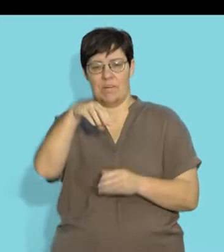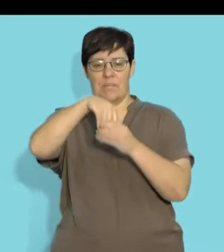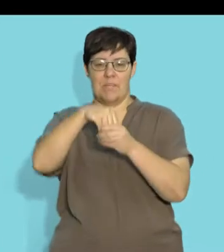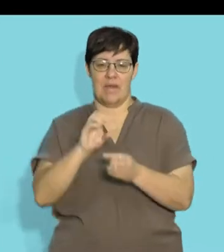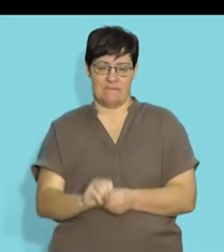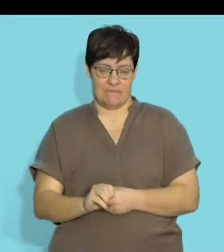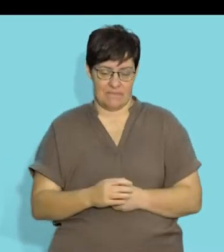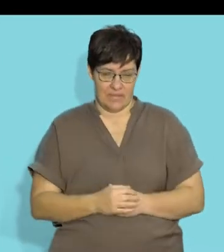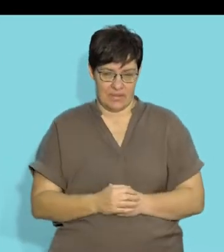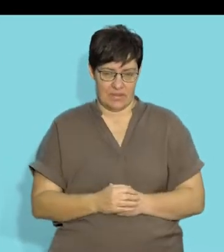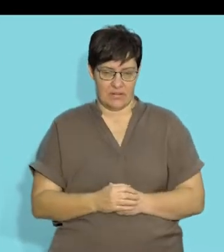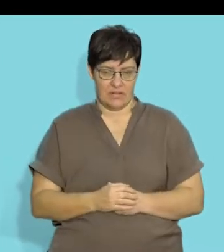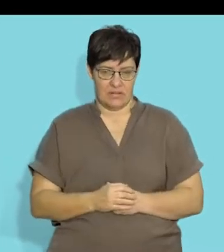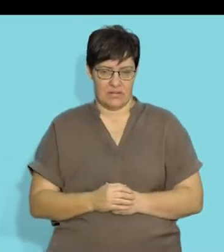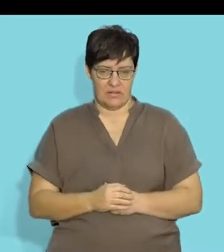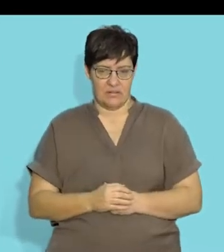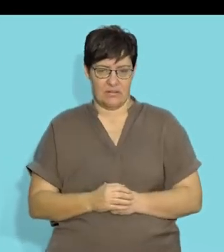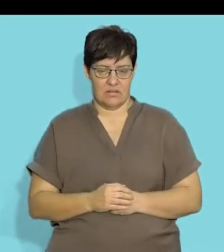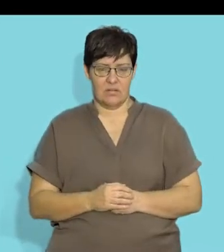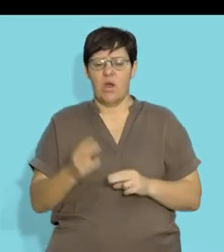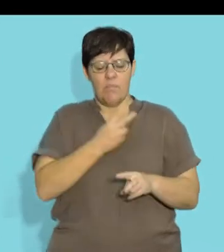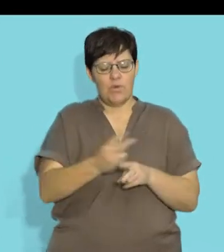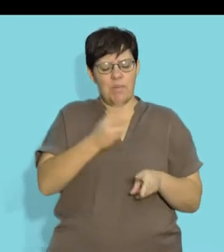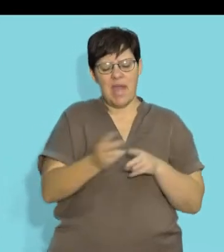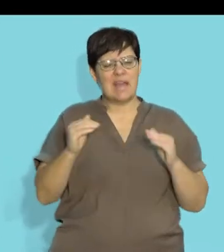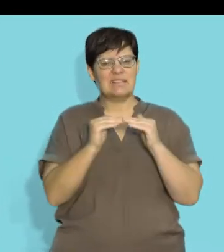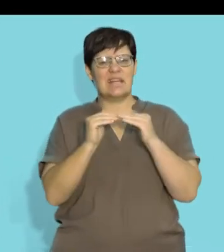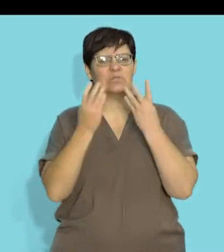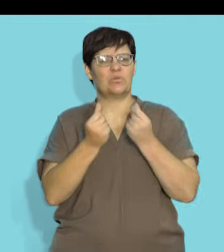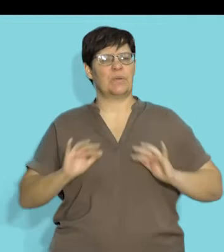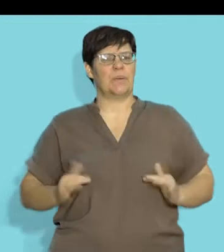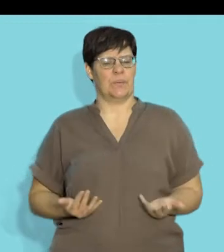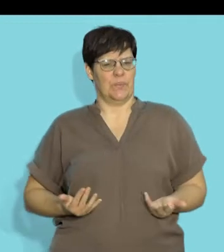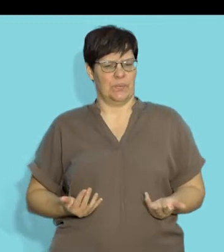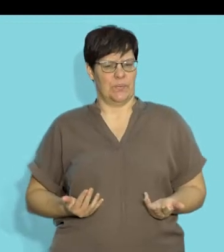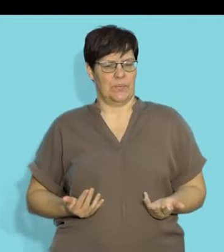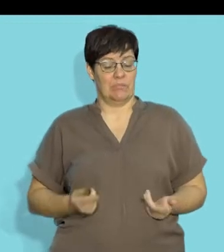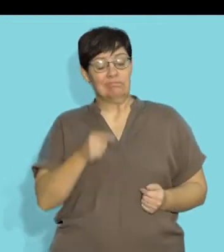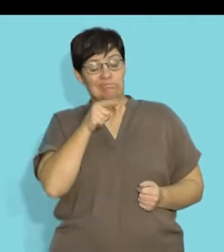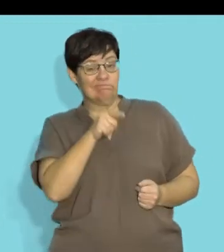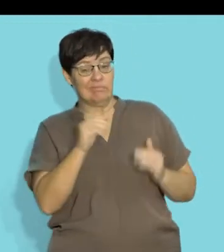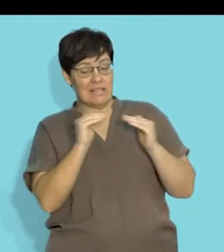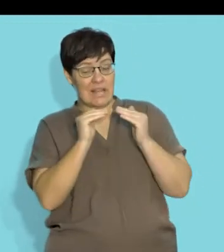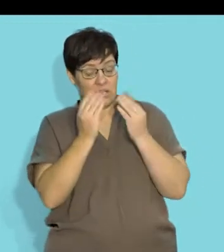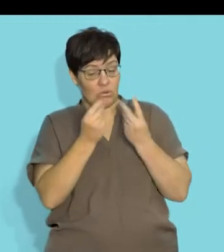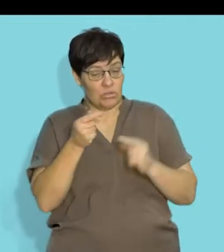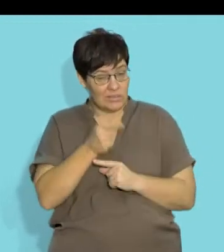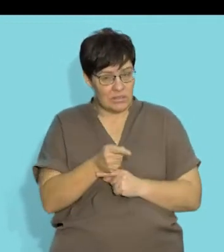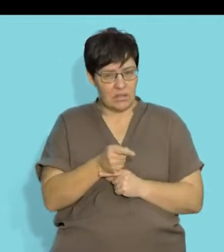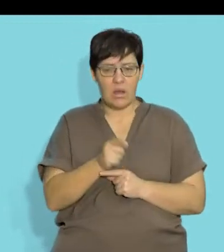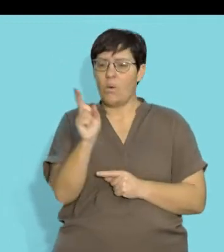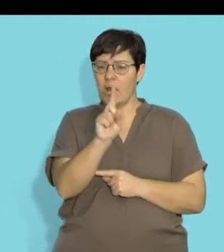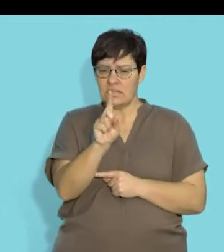Right. Now, how exactly do we prepare a standard solution? Okay. Now, a standard solution, remember, it's always